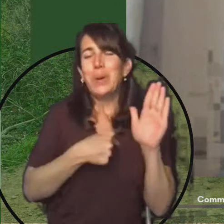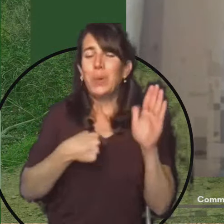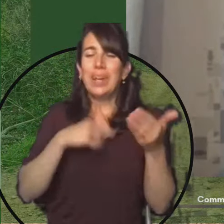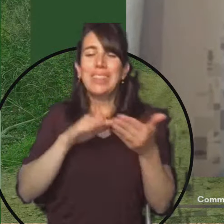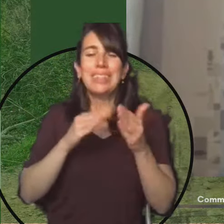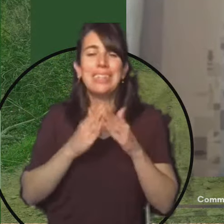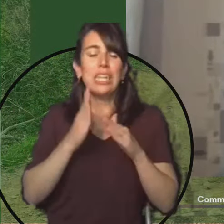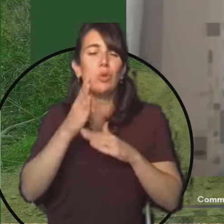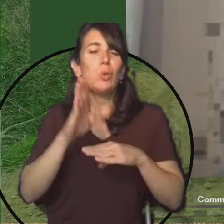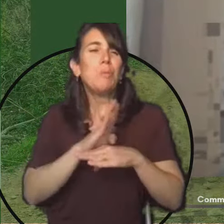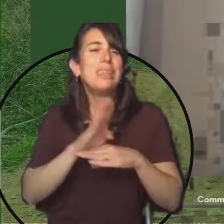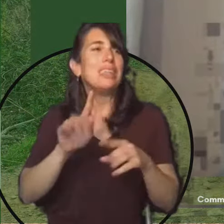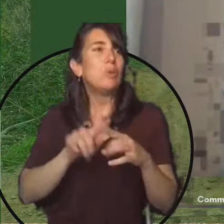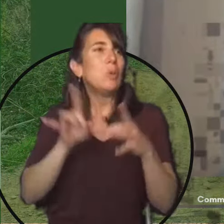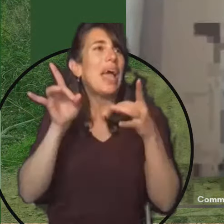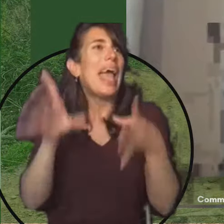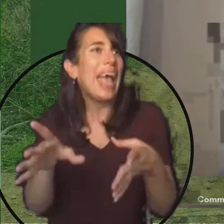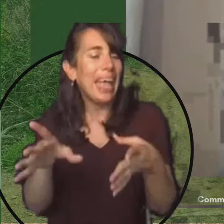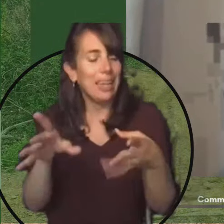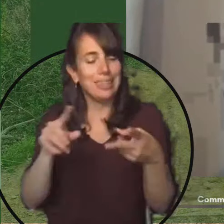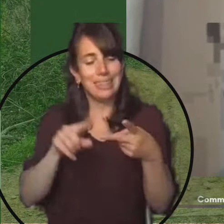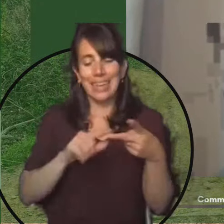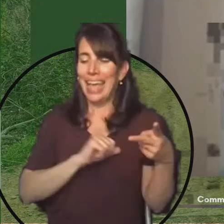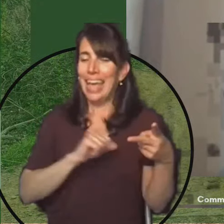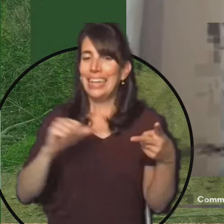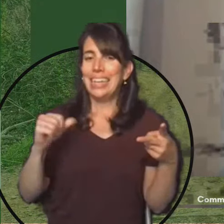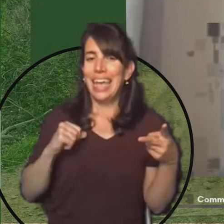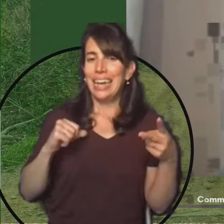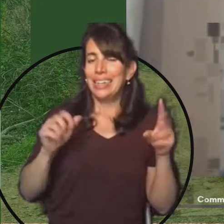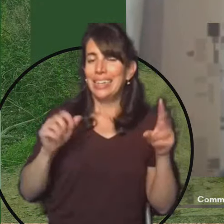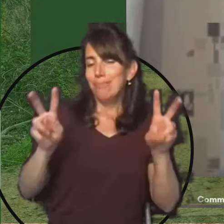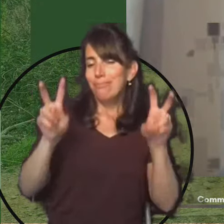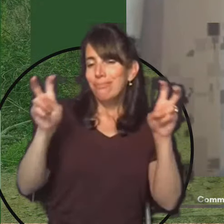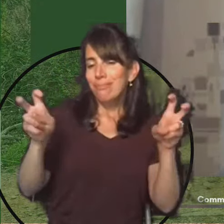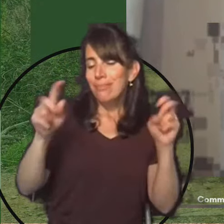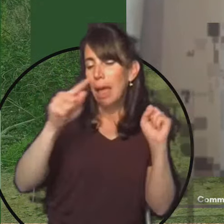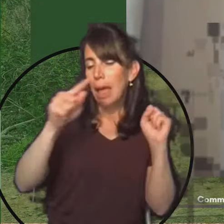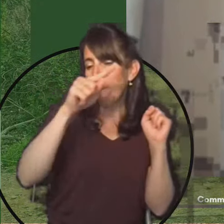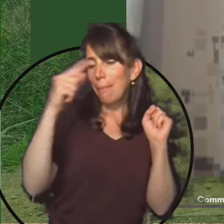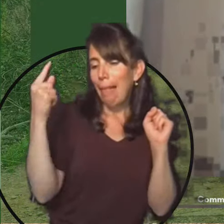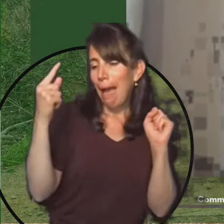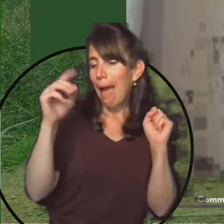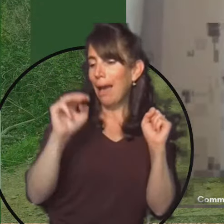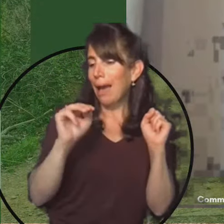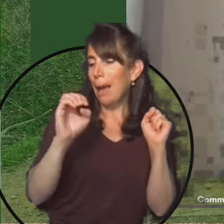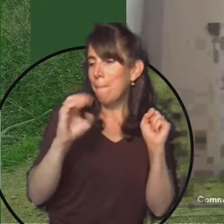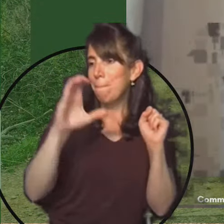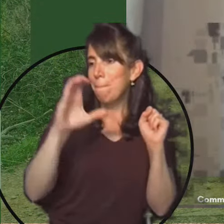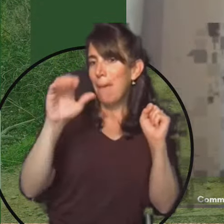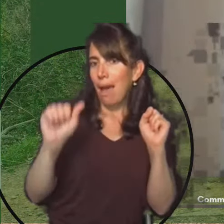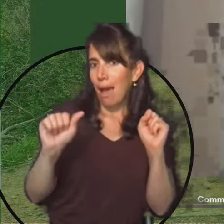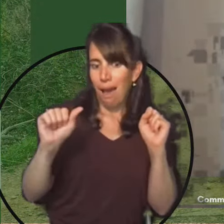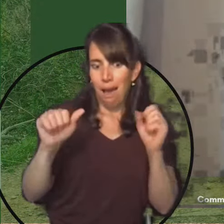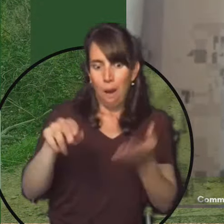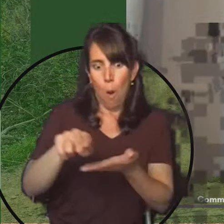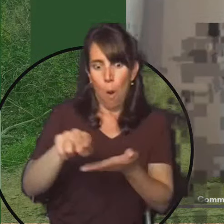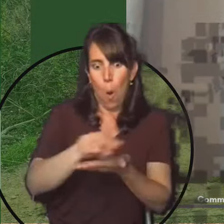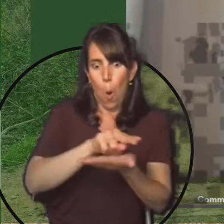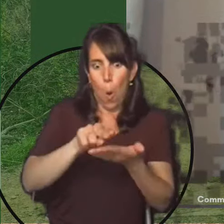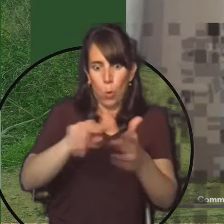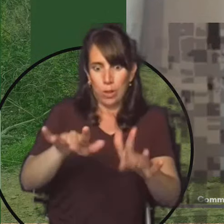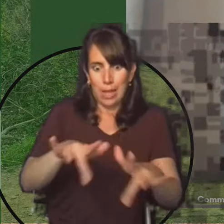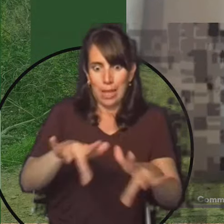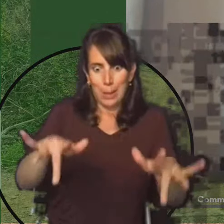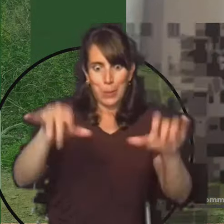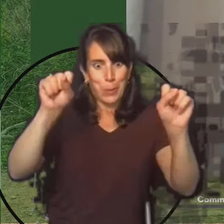Black Mecca. And it is under the guise of Black bourgeois leadership that Atlanta has depopulated in terms